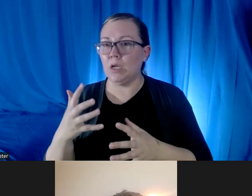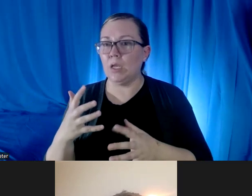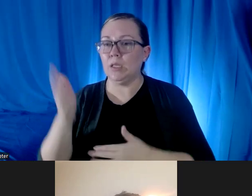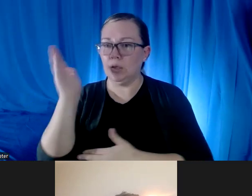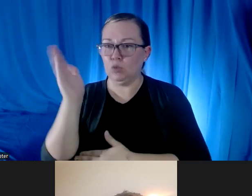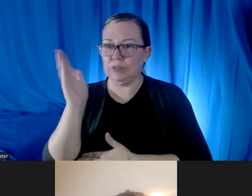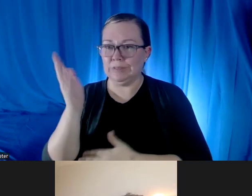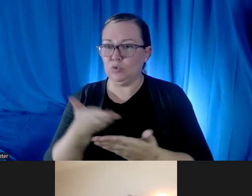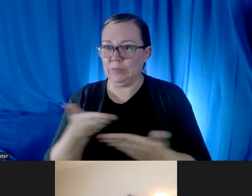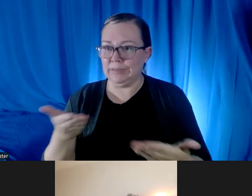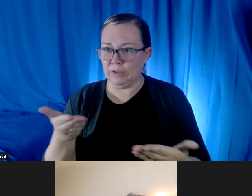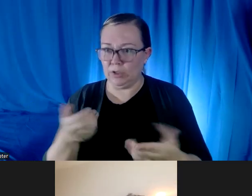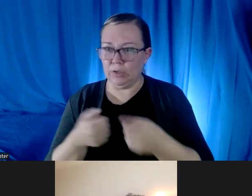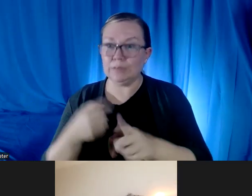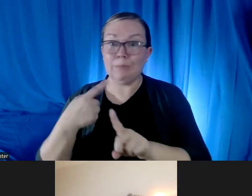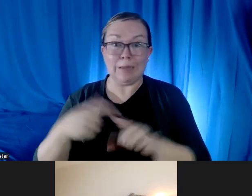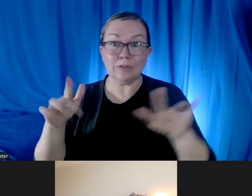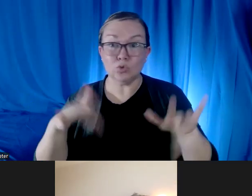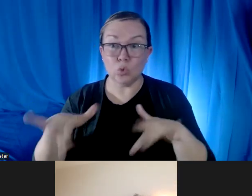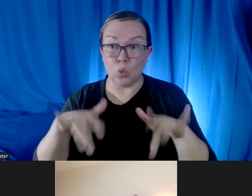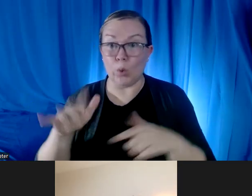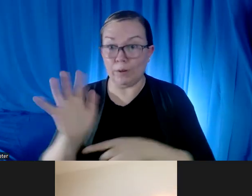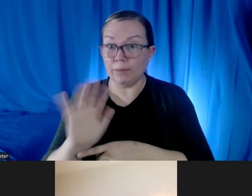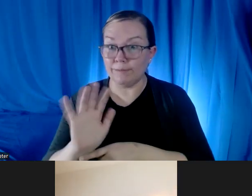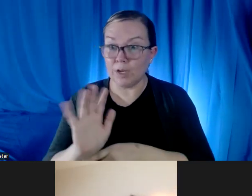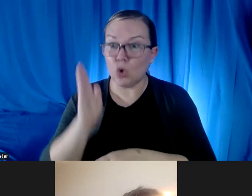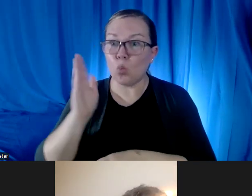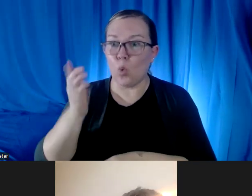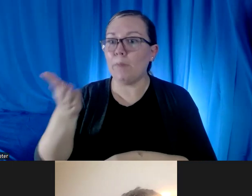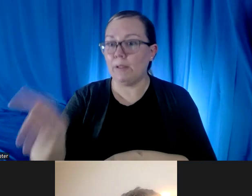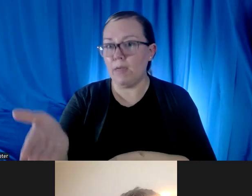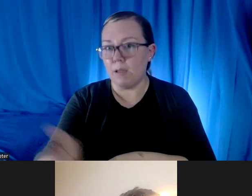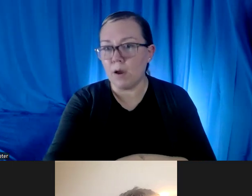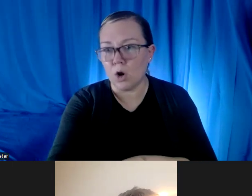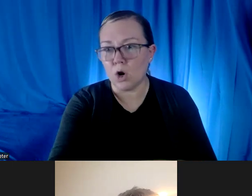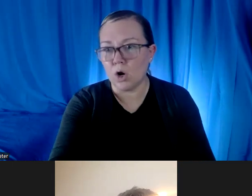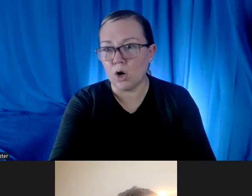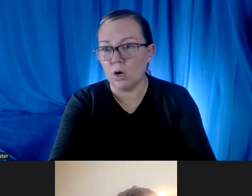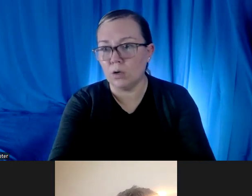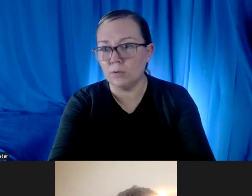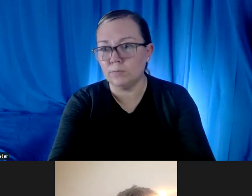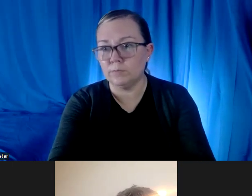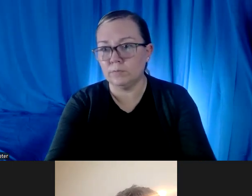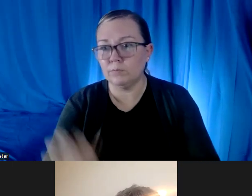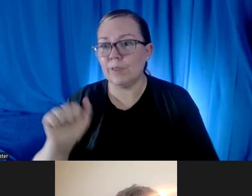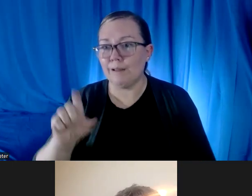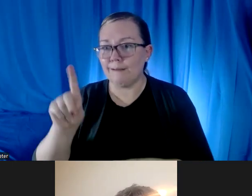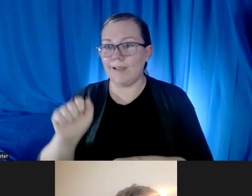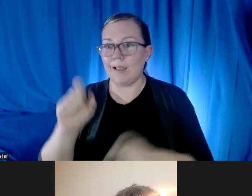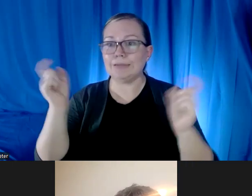presentation materials and a recording of the video will eventually be on the ADA Celebration